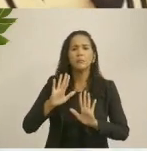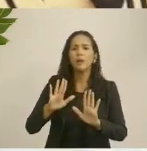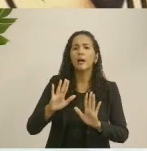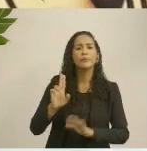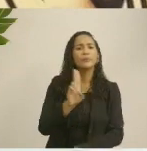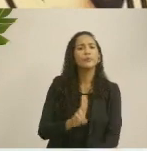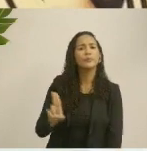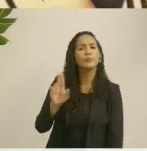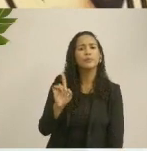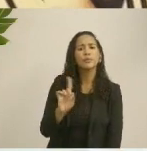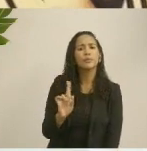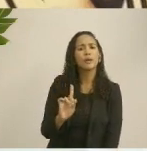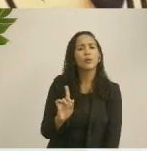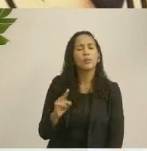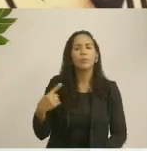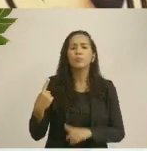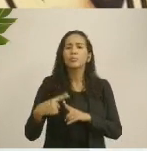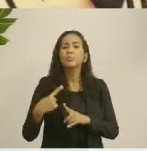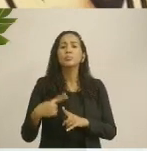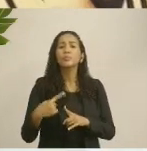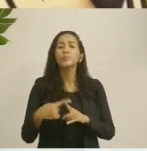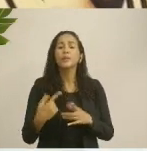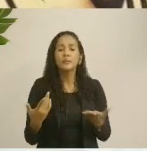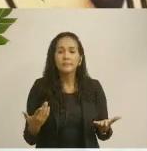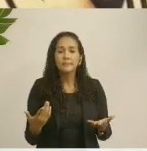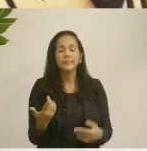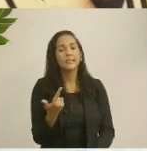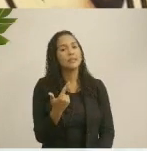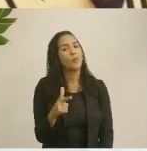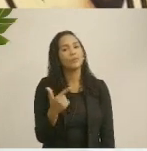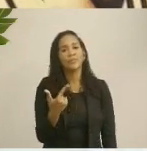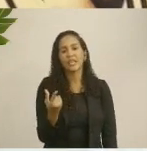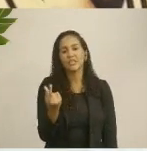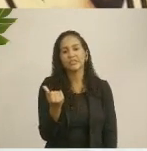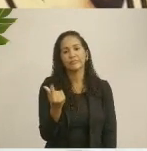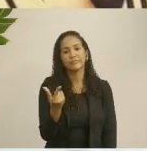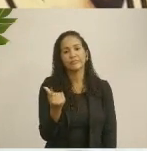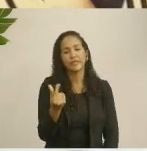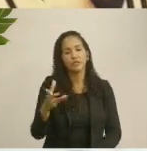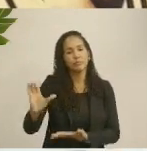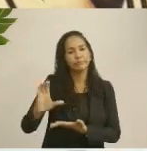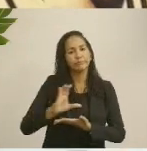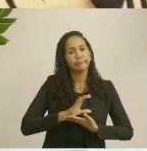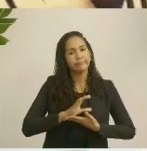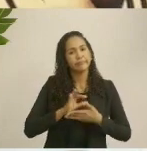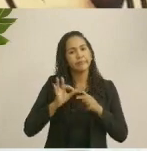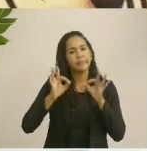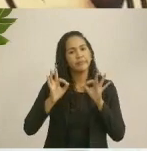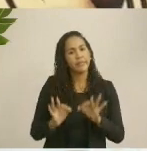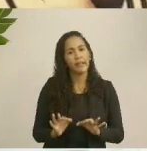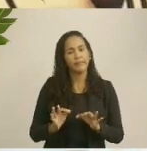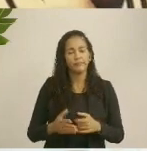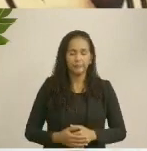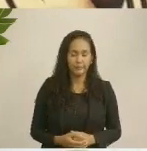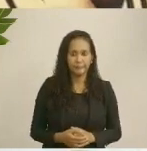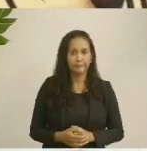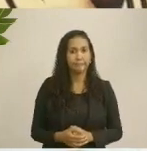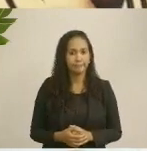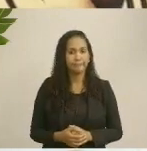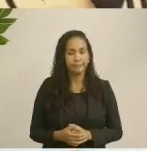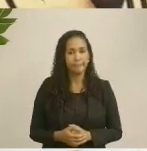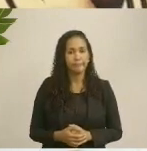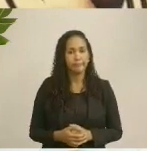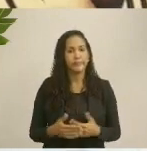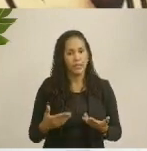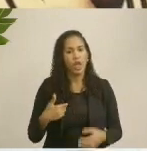because they don't have an effective funding mechanism. When I was in Rio recently and I had the opportunity